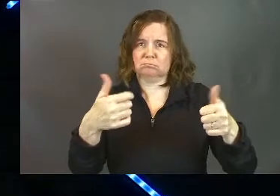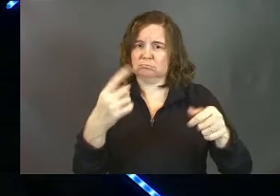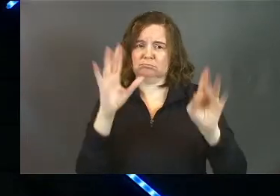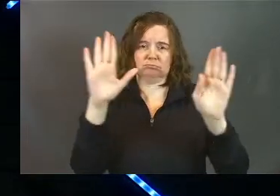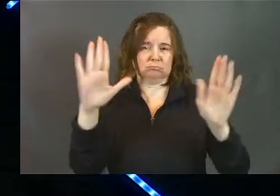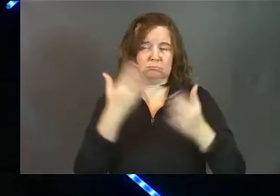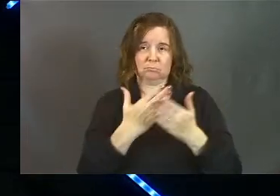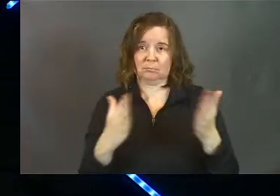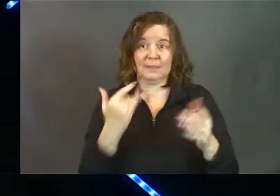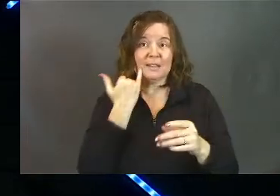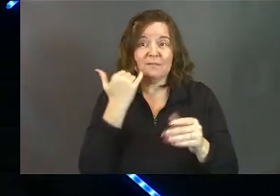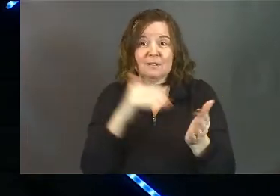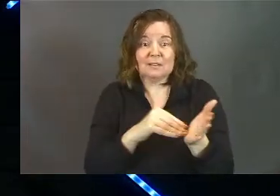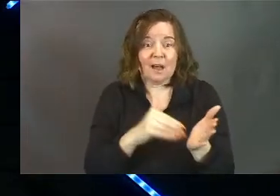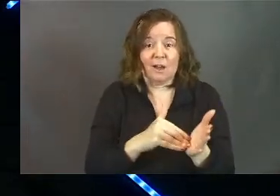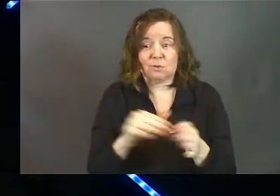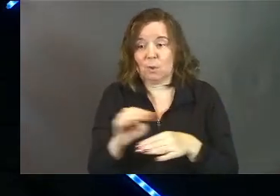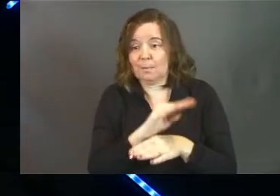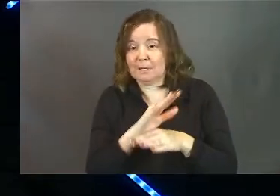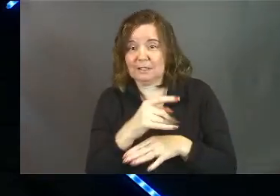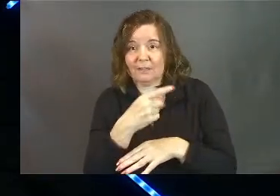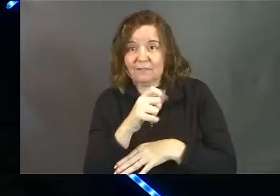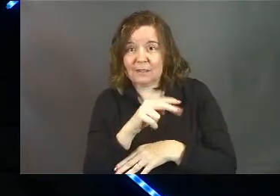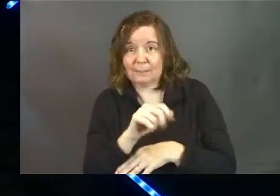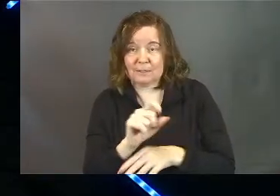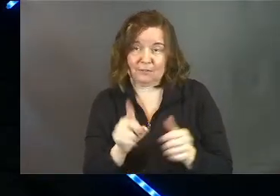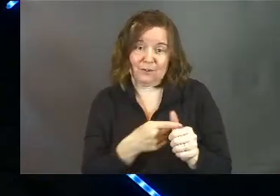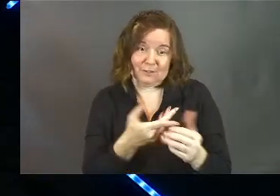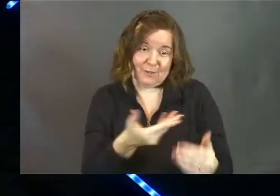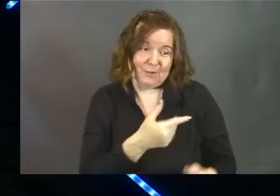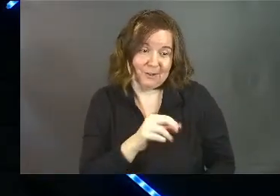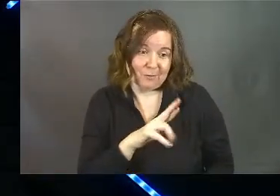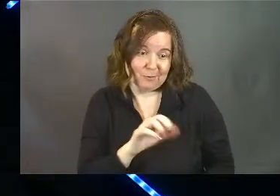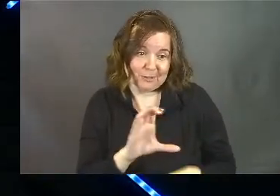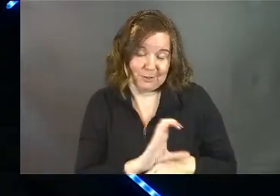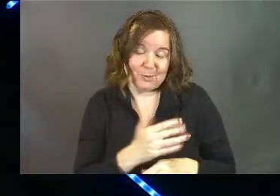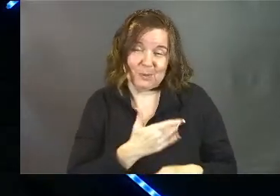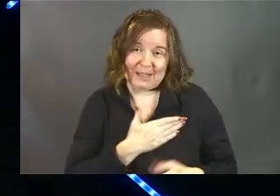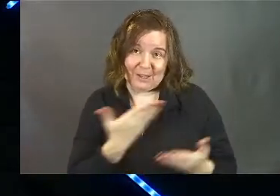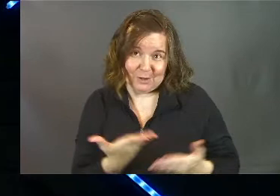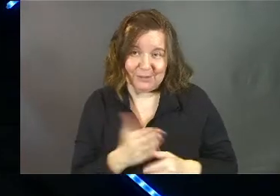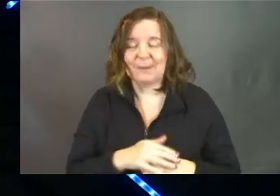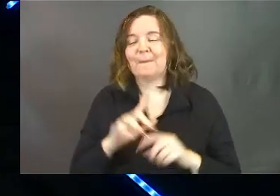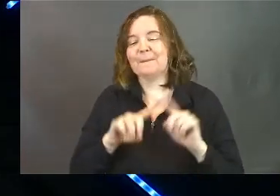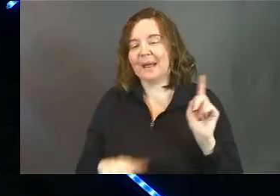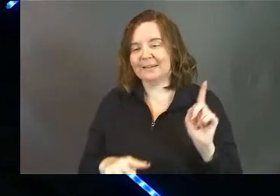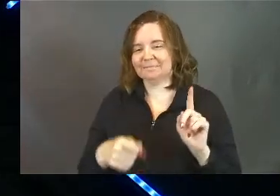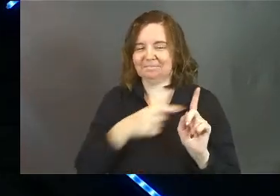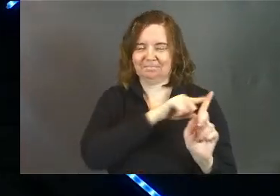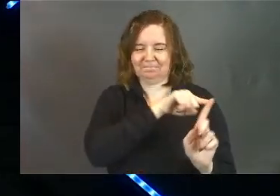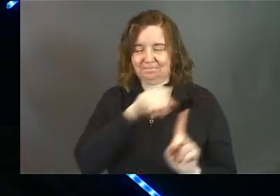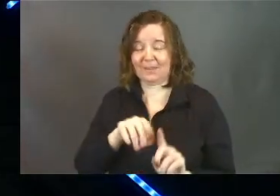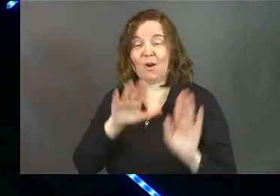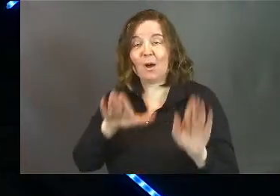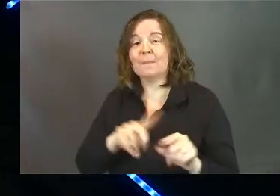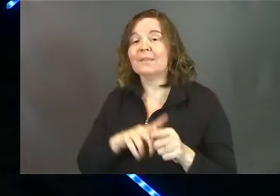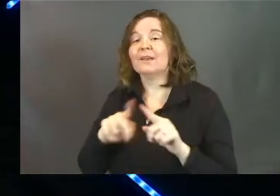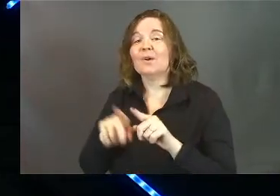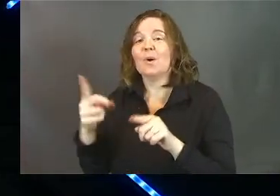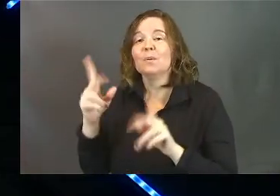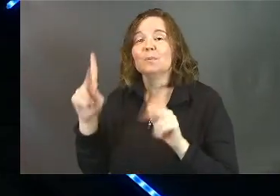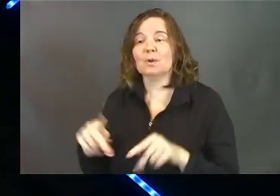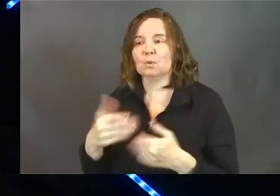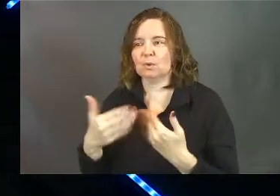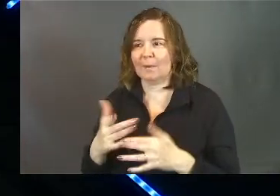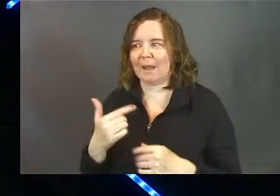Those are incredible. And if you're a doctor or a missionary in the Philippines, first off, welcome to Grace Fellowship Church. We're glad you're here. But those things are awesome. But then there's always the